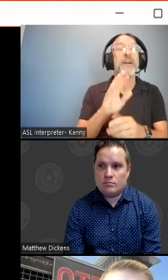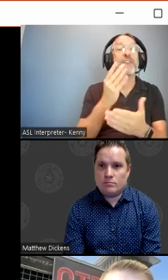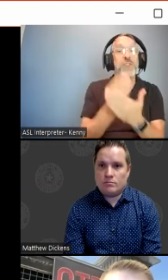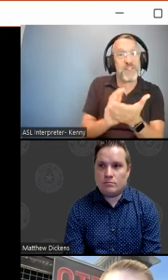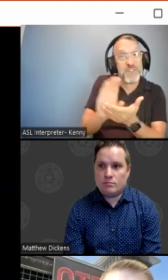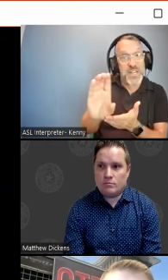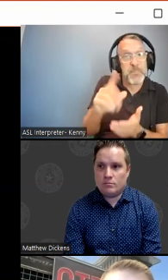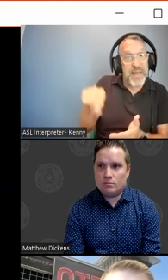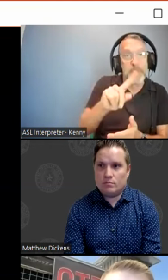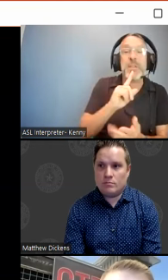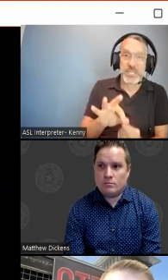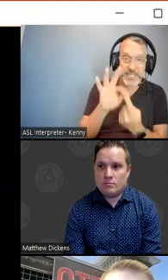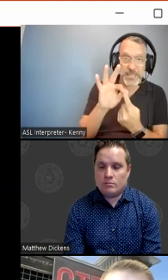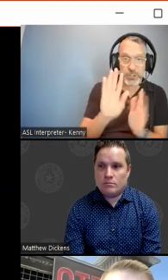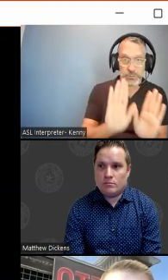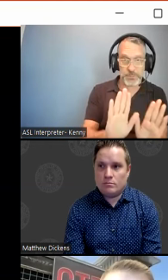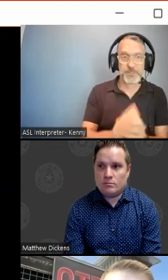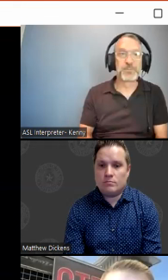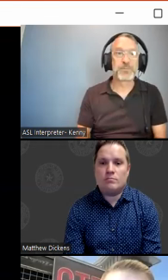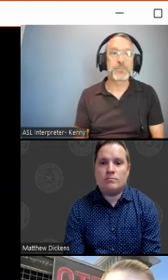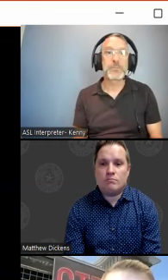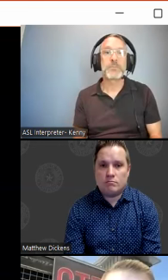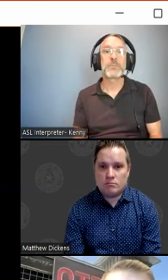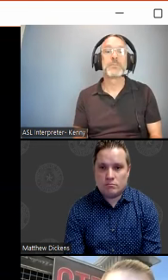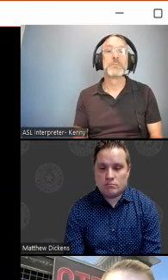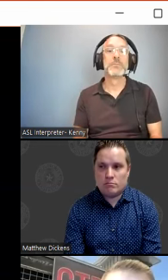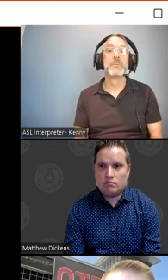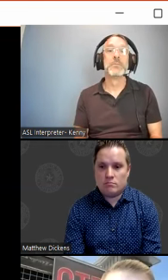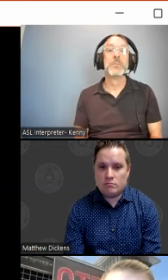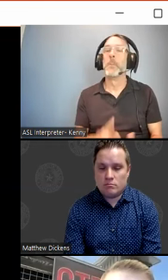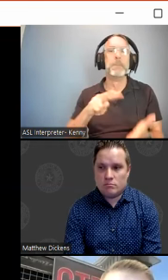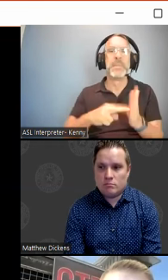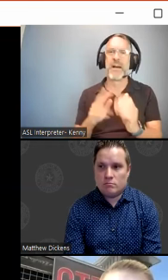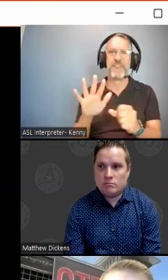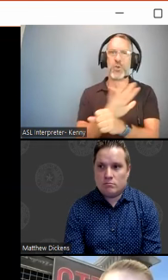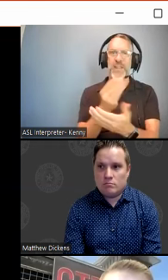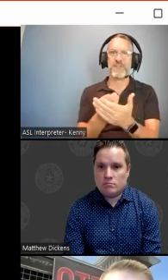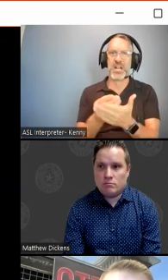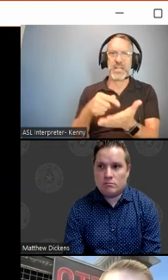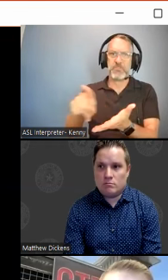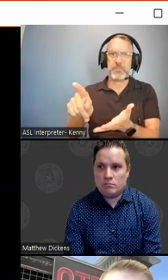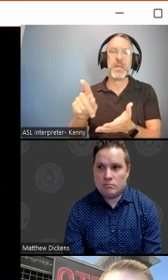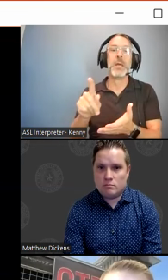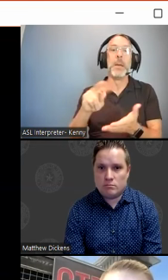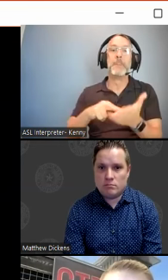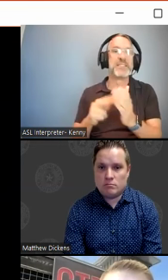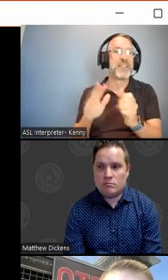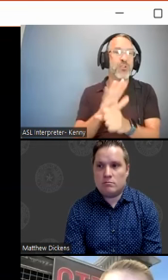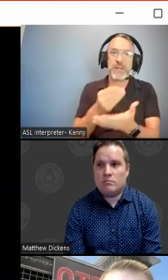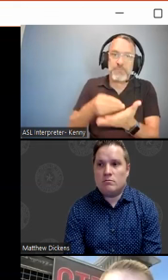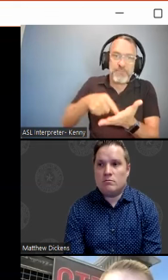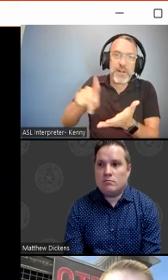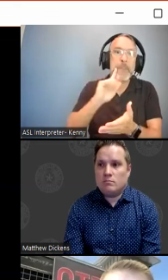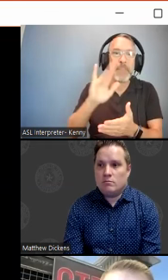them, there is an exception. So what we mean by fully funded means that it is completely funded by the